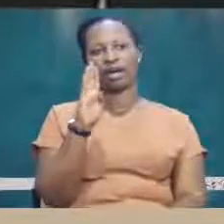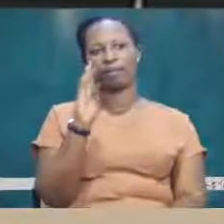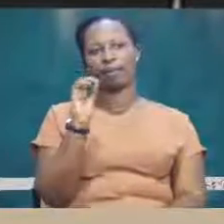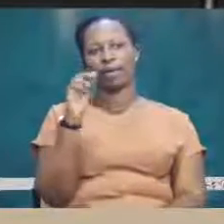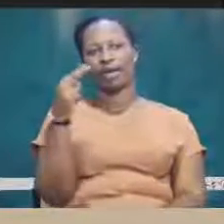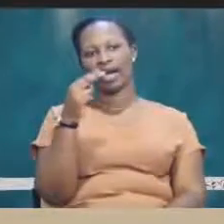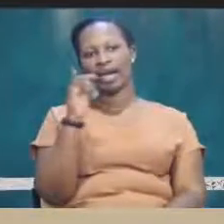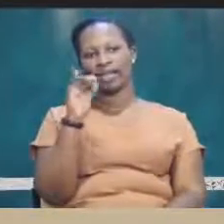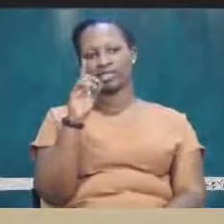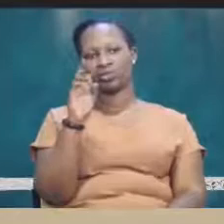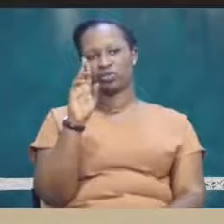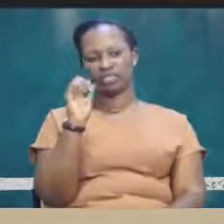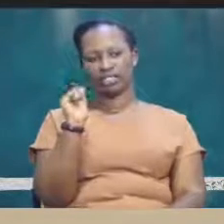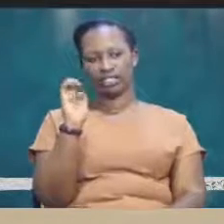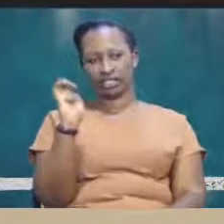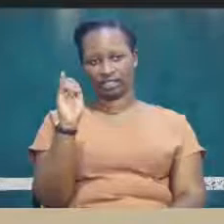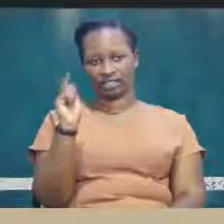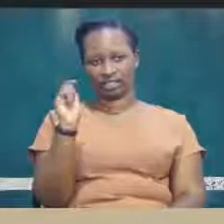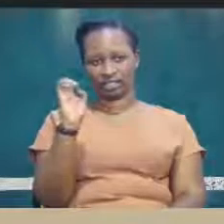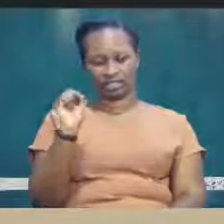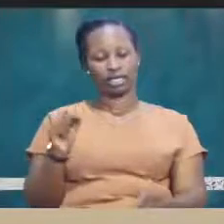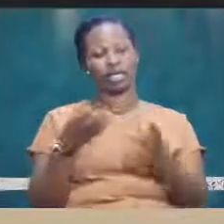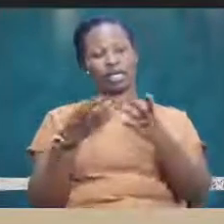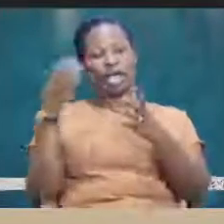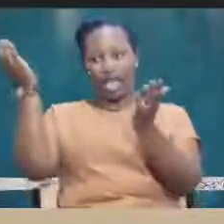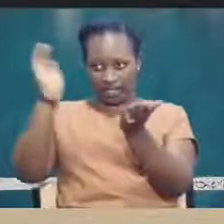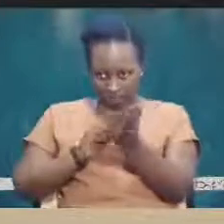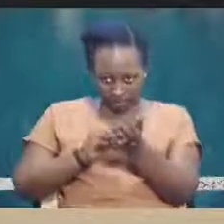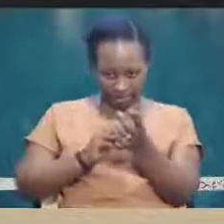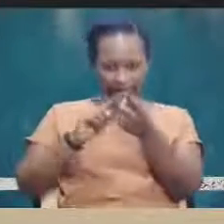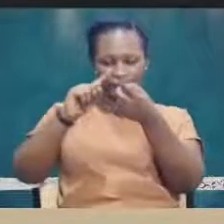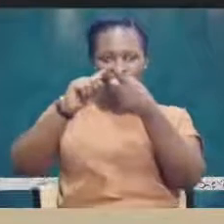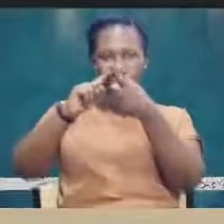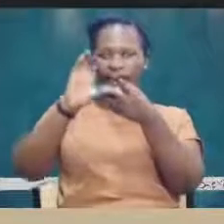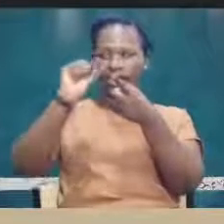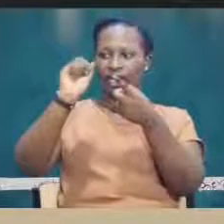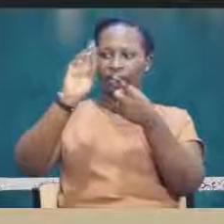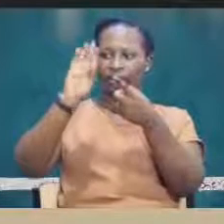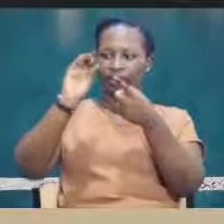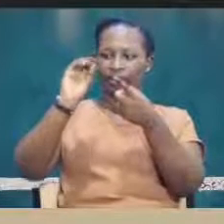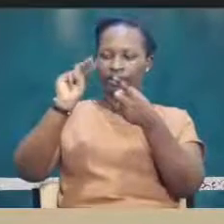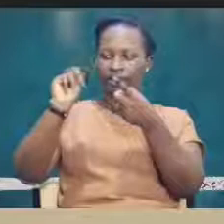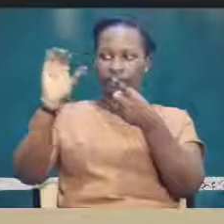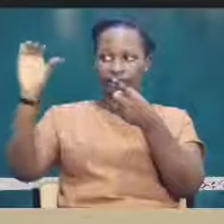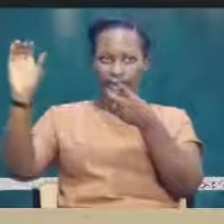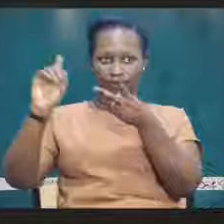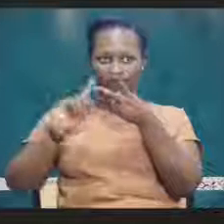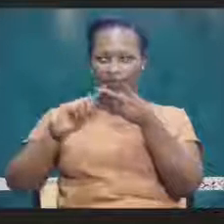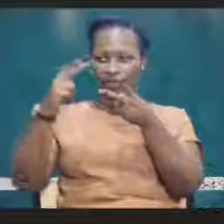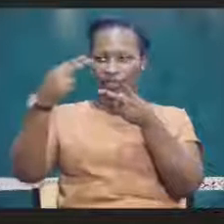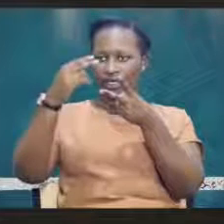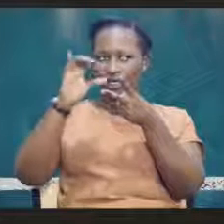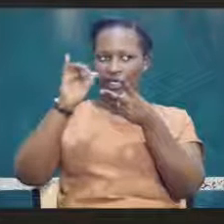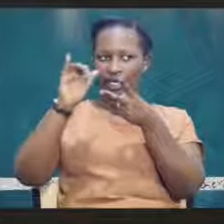repeat, we have carbon. The symbol for carbon is H. We have hydrogen. The symbol for